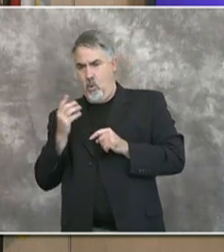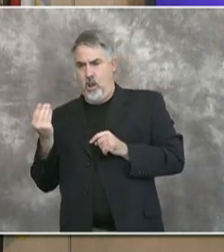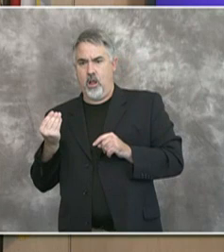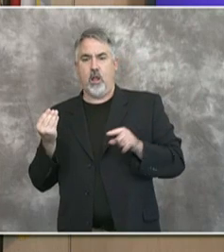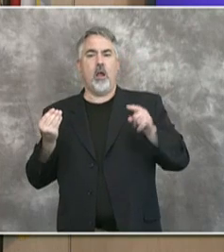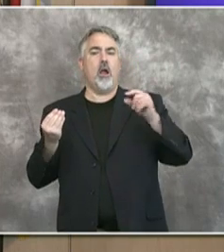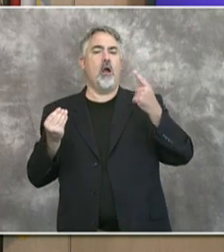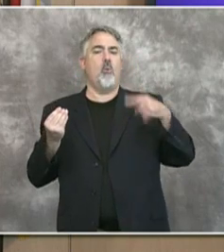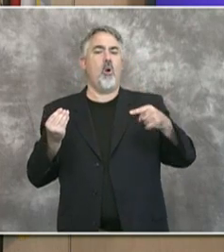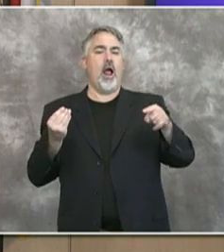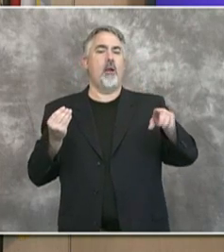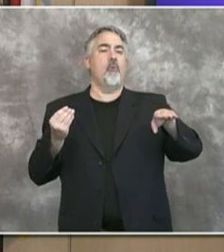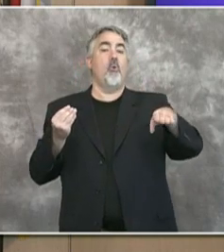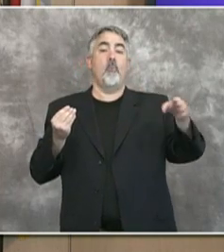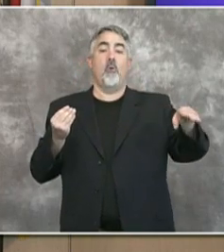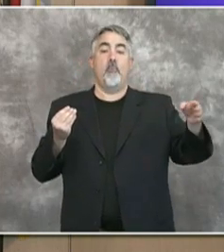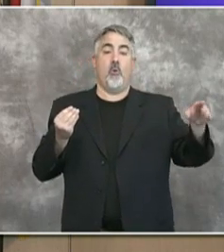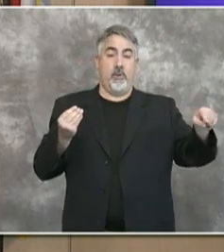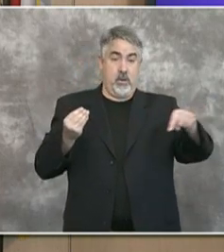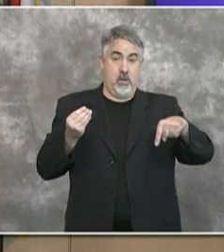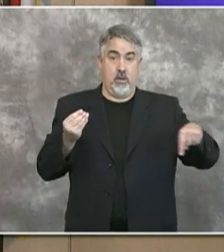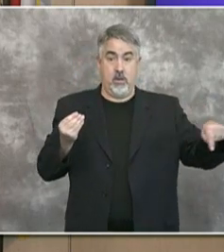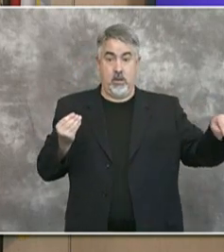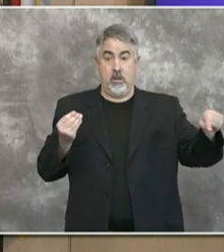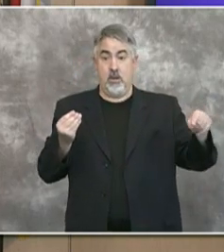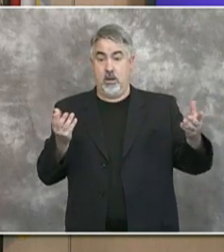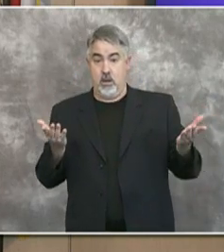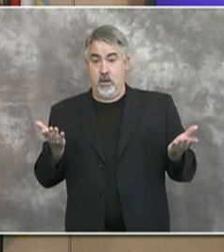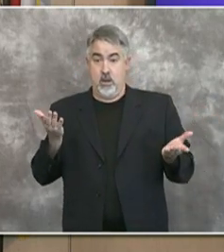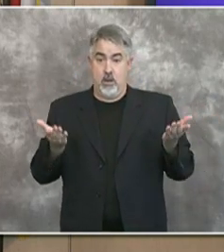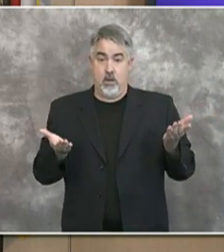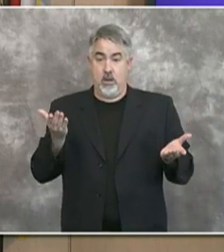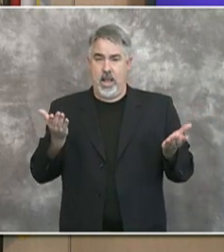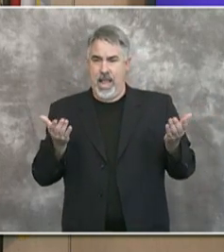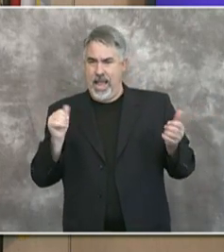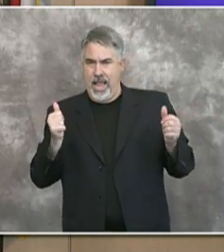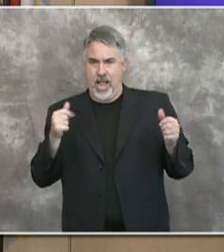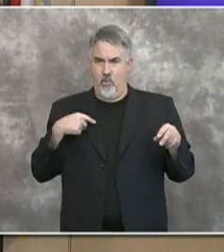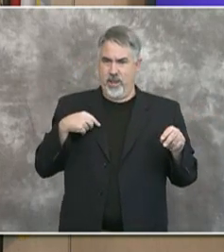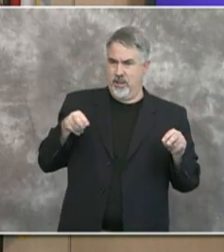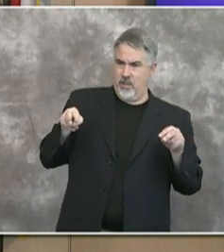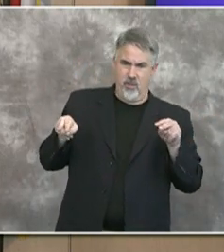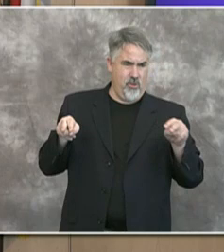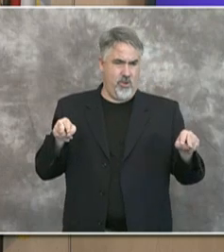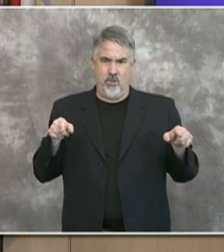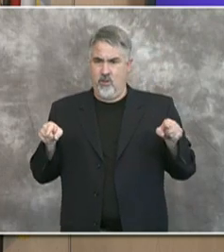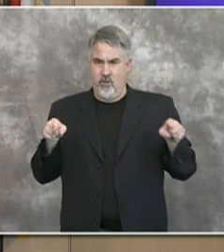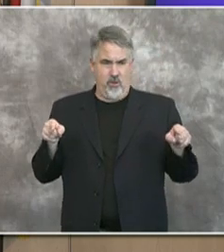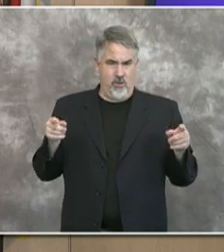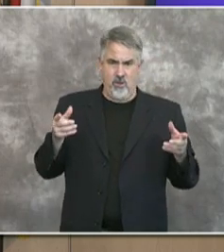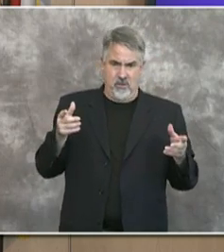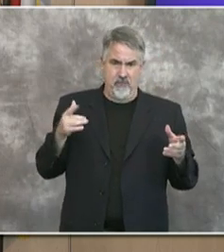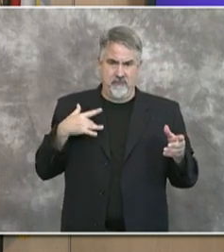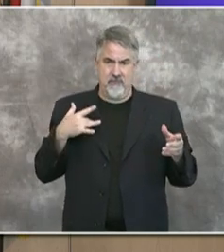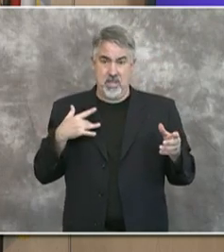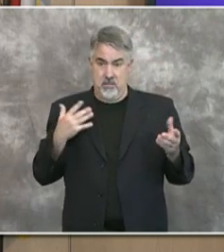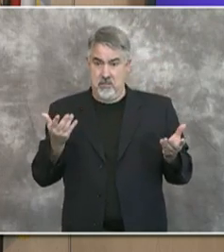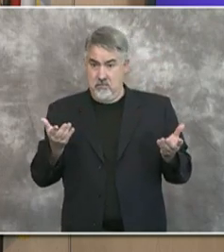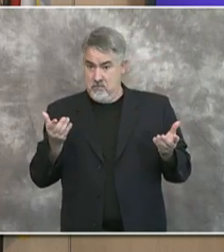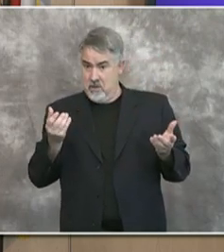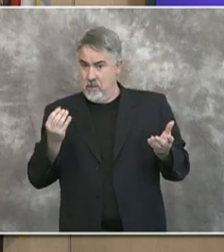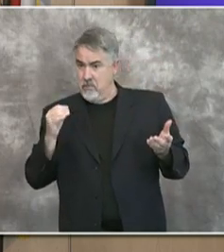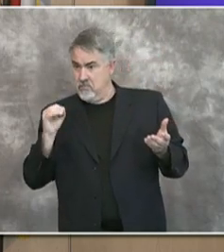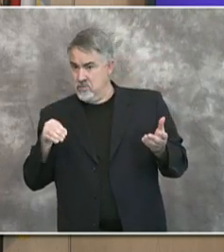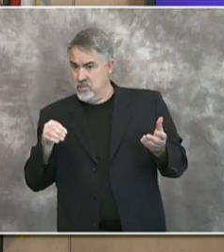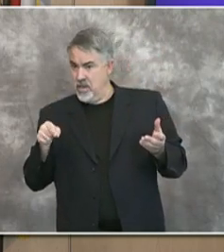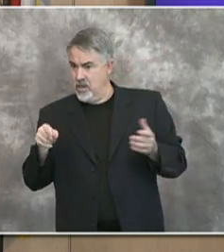reopening, on thresholds of what most effectively measures your progress as a region, primarily that of percentage of positive cases based on the